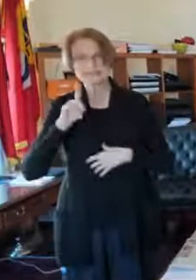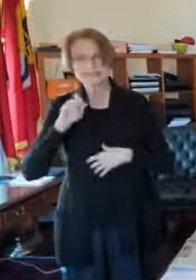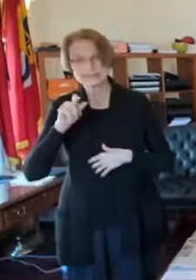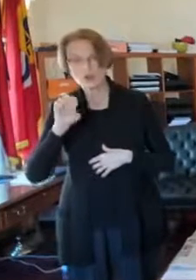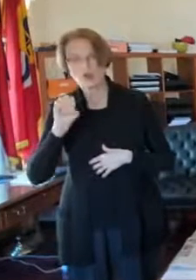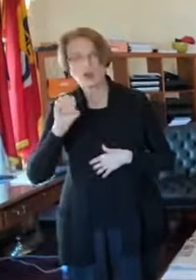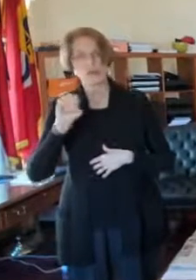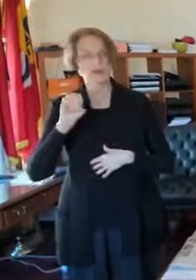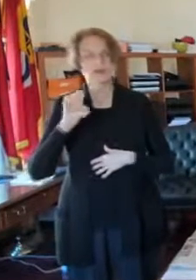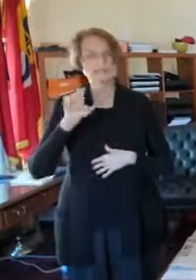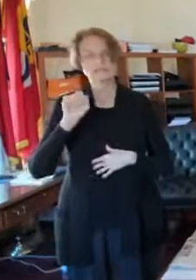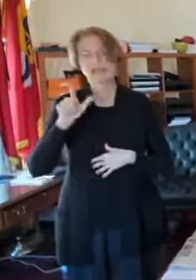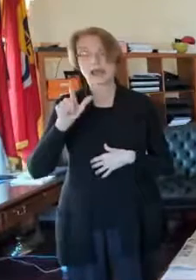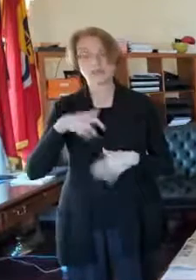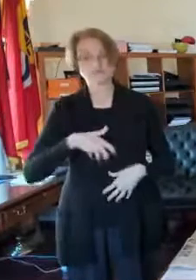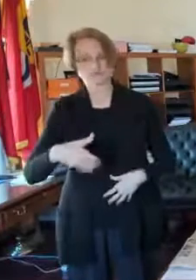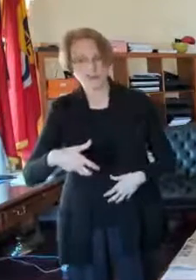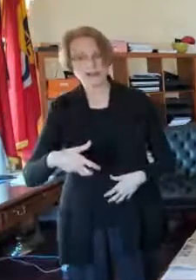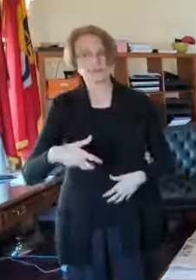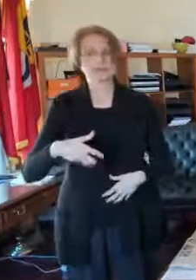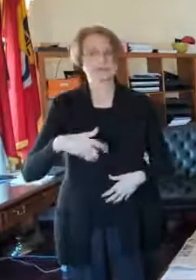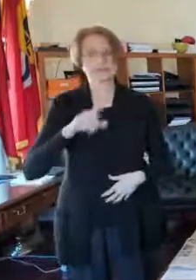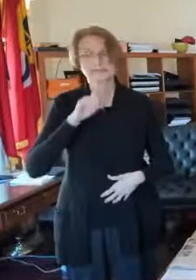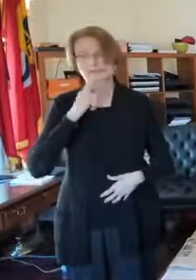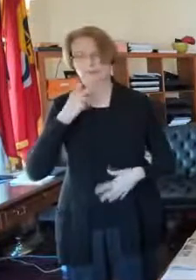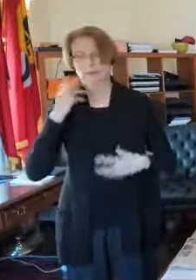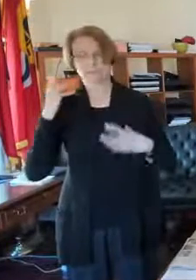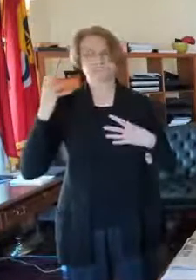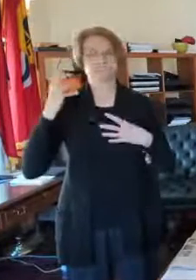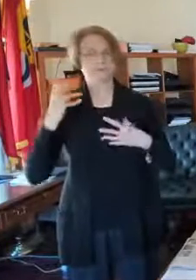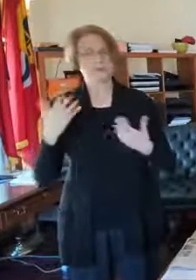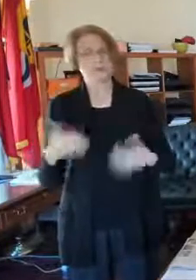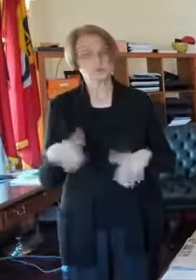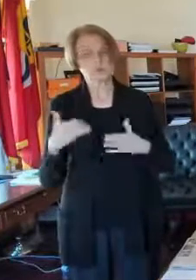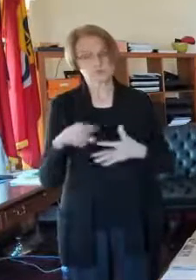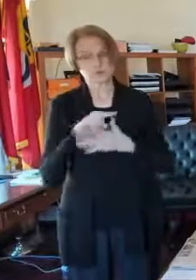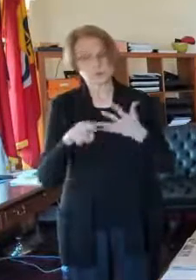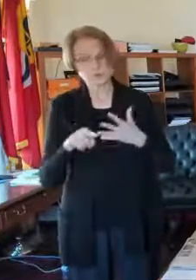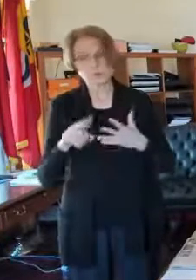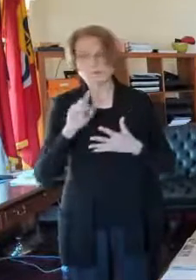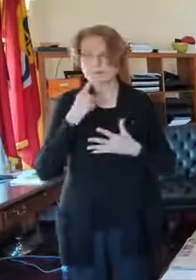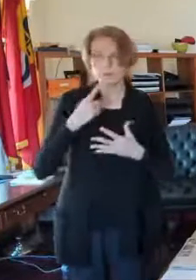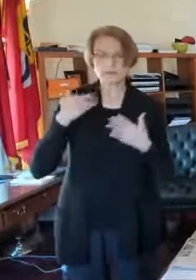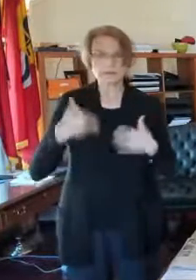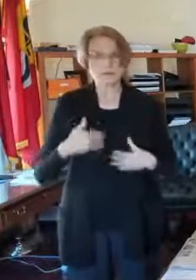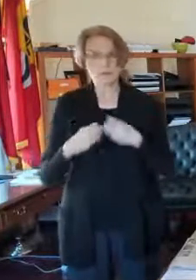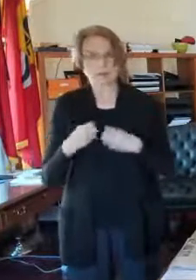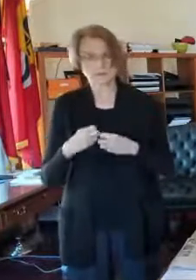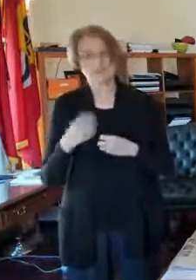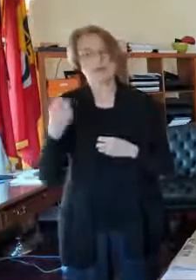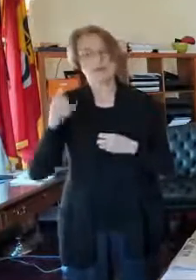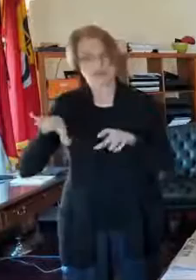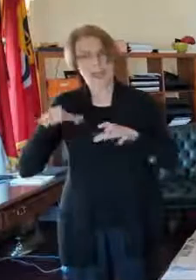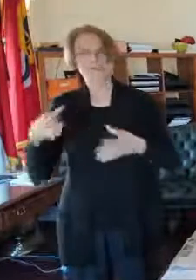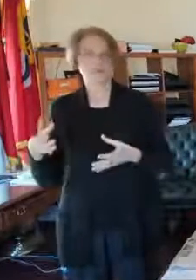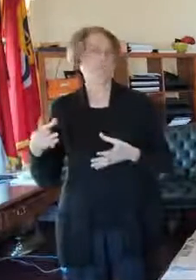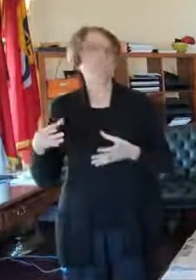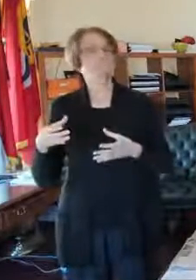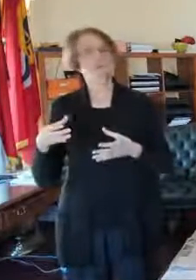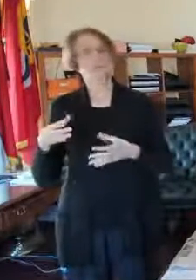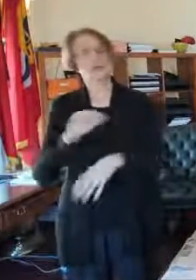obesity, very serious underlying health conditions. Those are the folks right now that are authorized to get